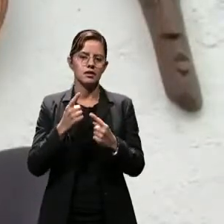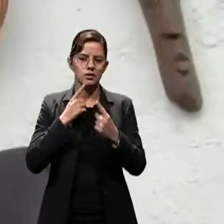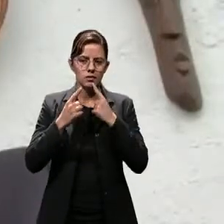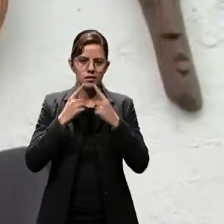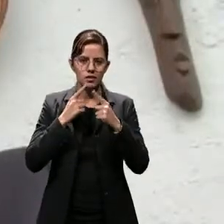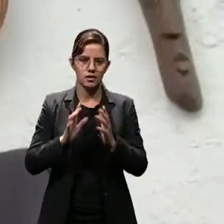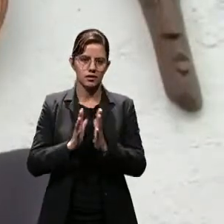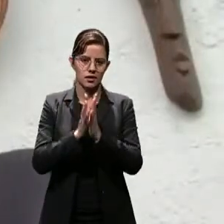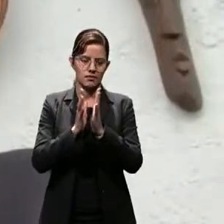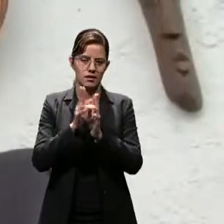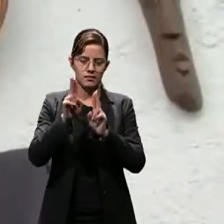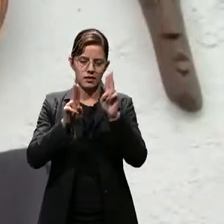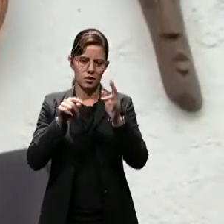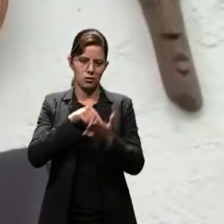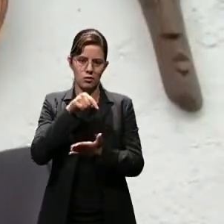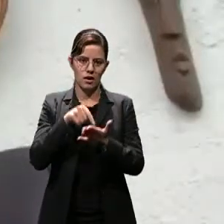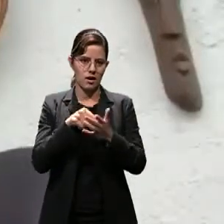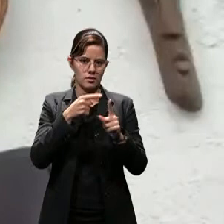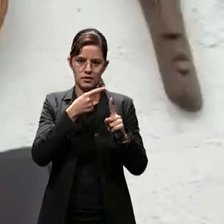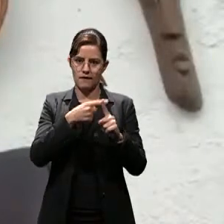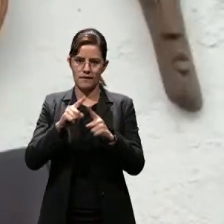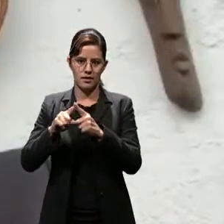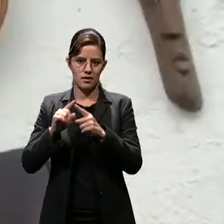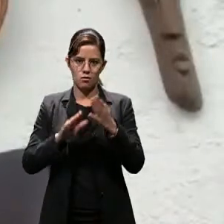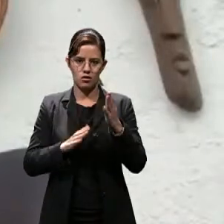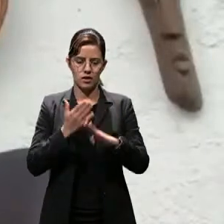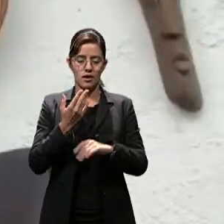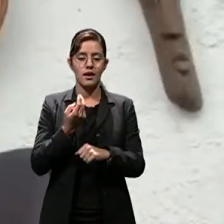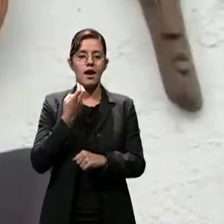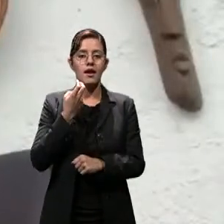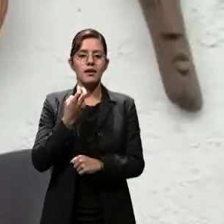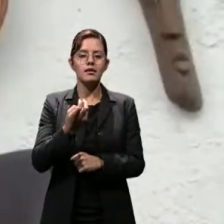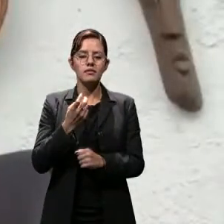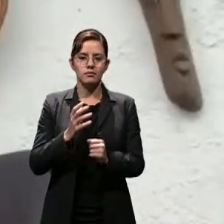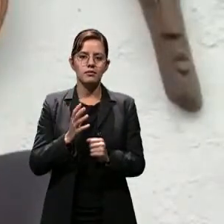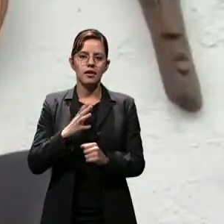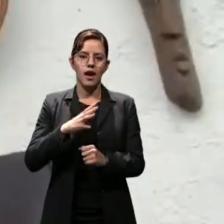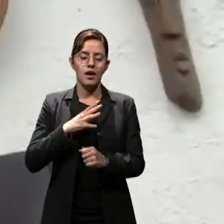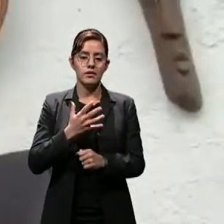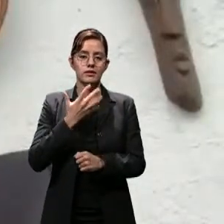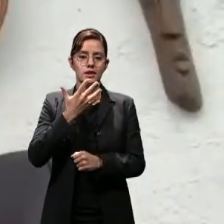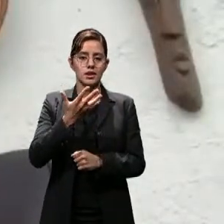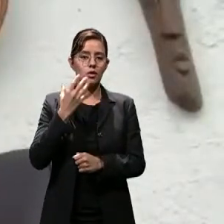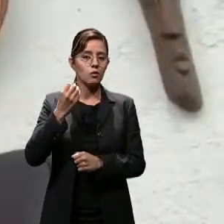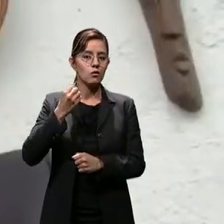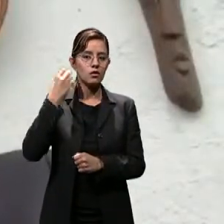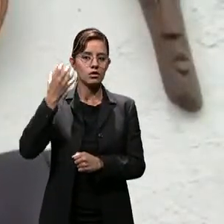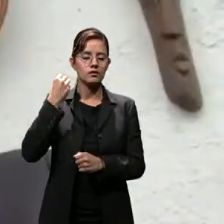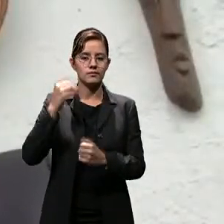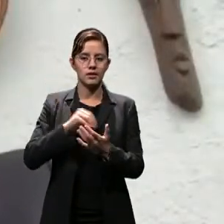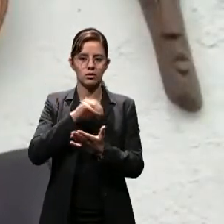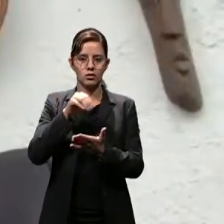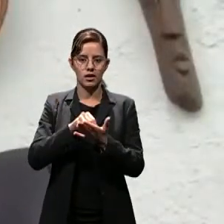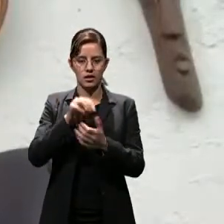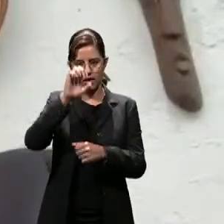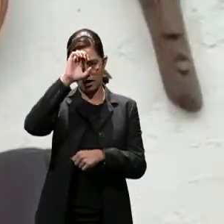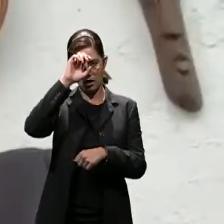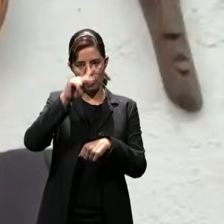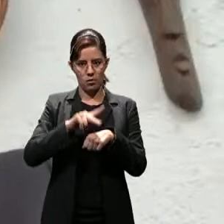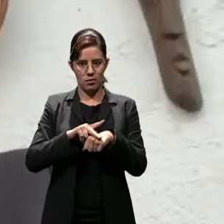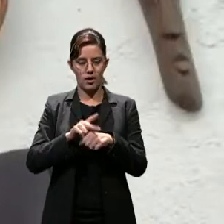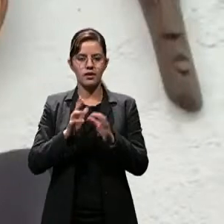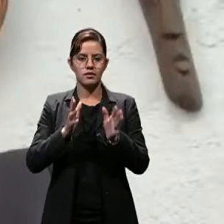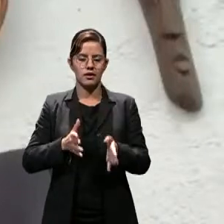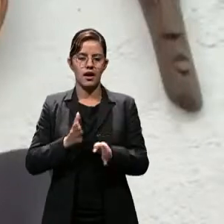on electoral democracy in different parts of the world. And for this, we have scheduled 5 regional fora.